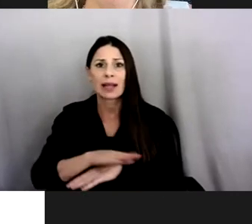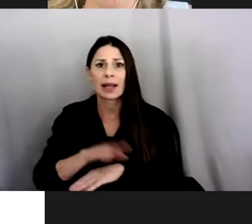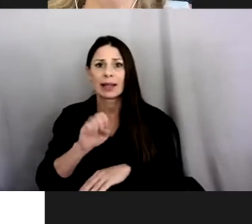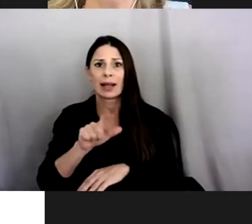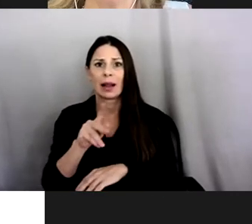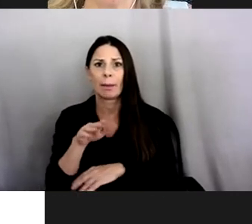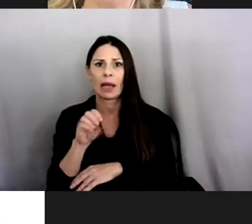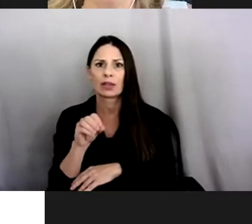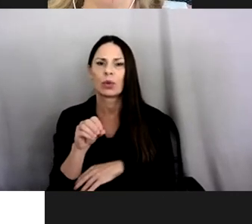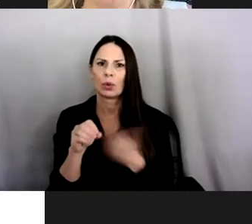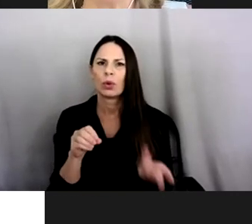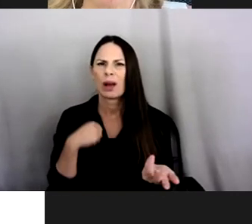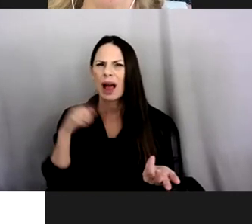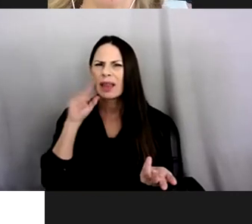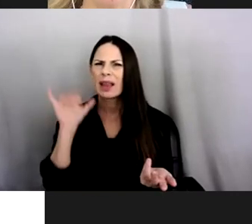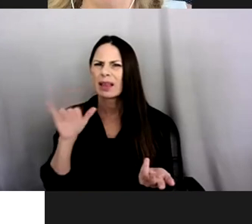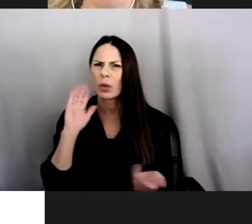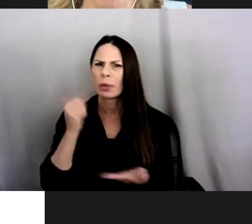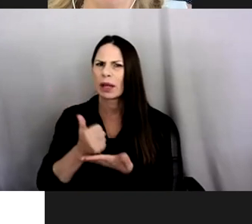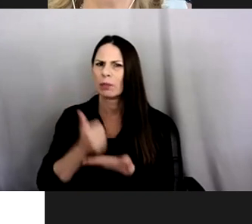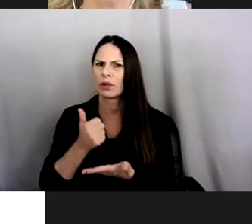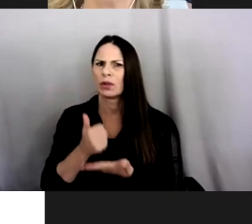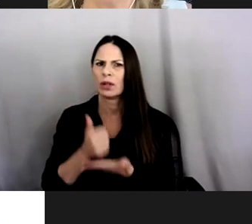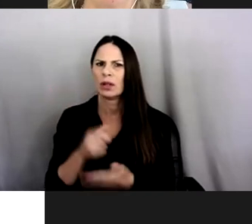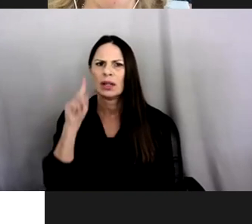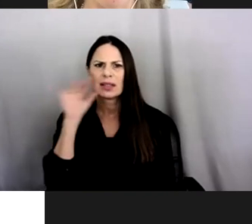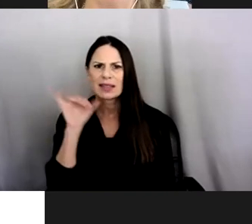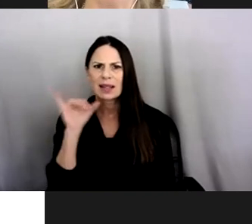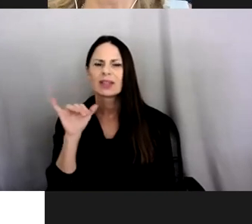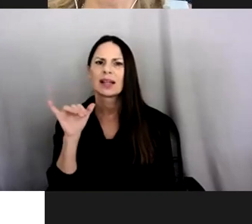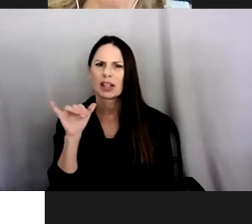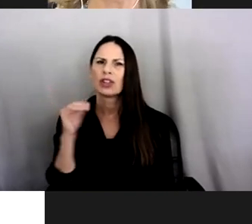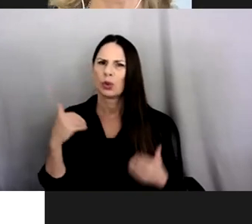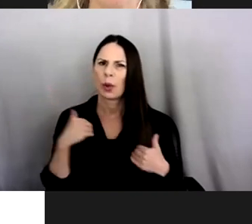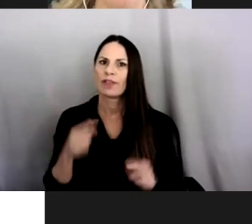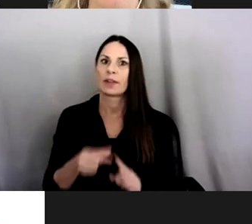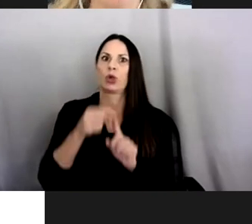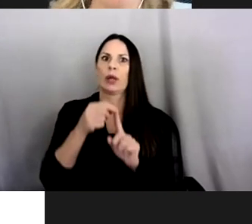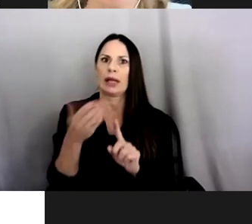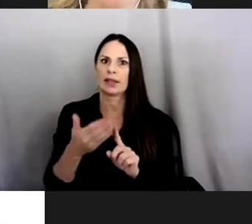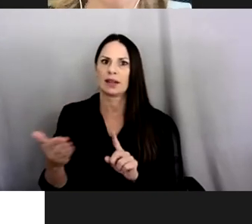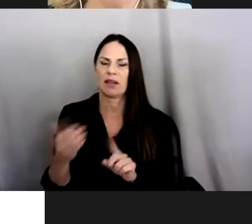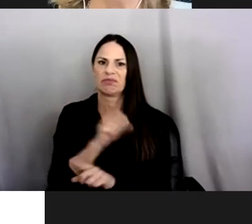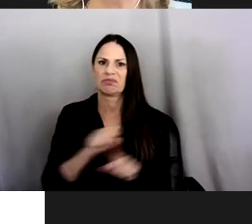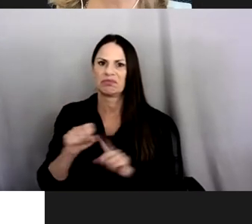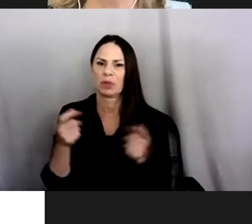would be helpful, because it sounds like you have some unique stuff going on there. Yeah, we definitely do. Okay,